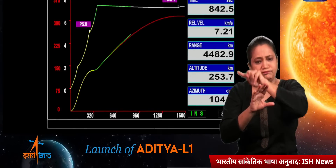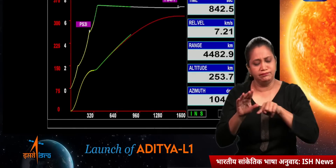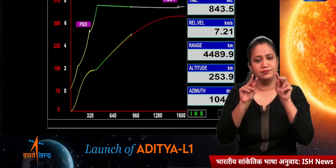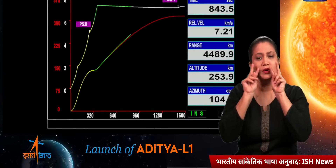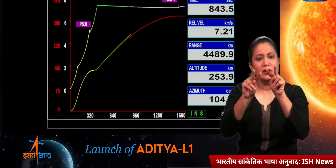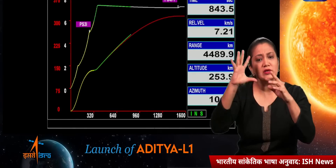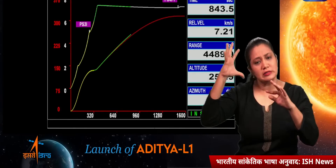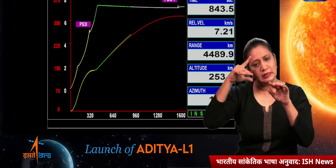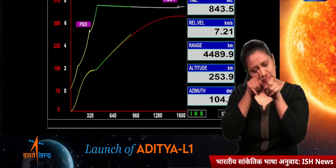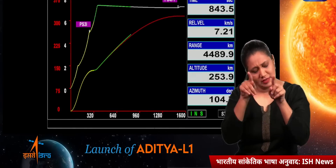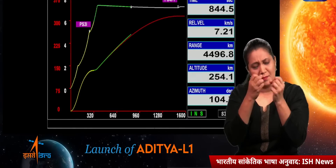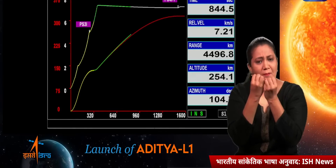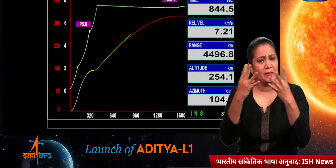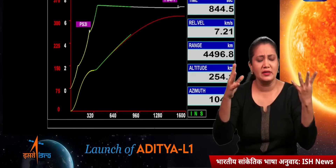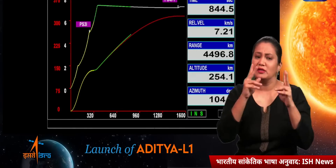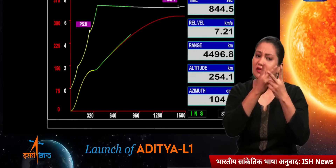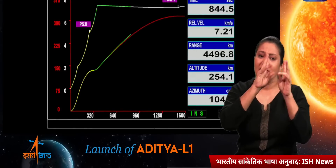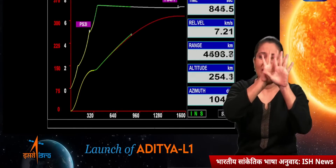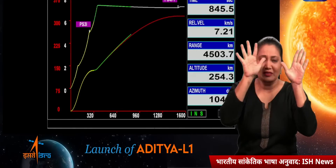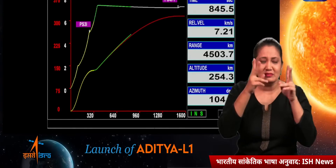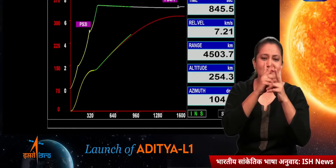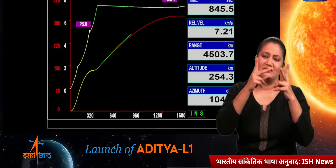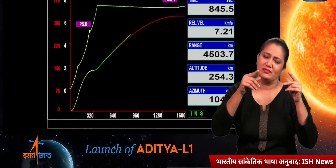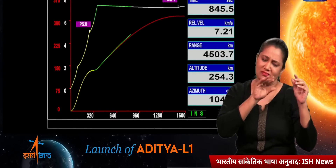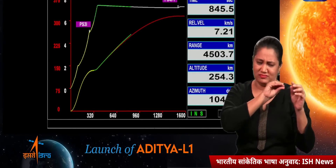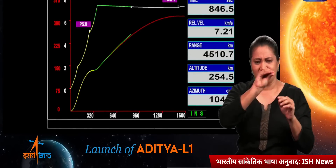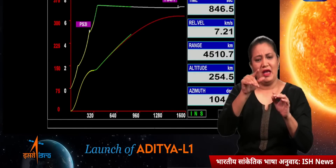the Sun by various space agencies.